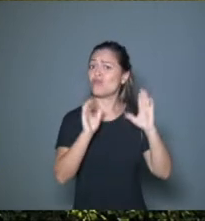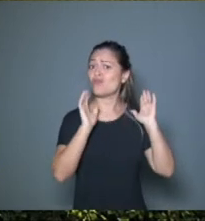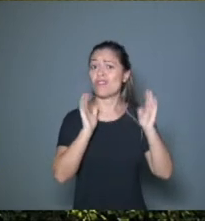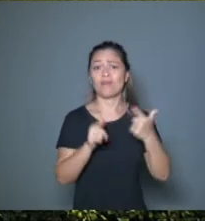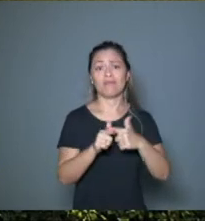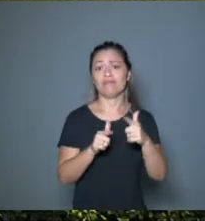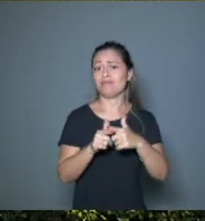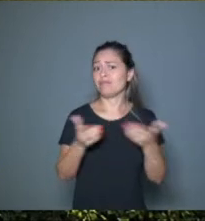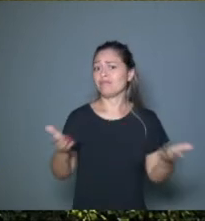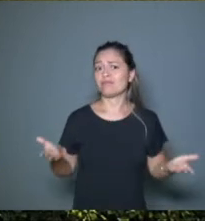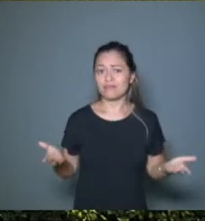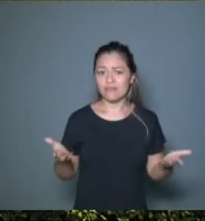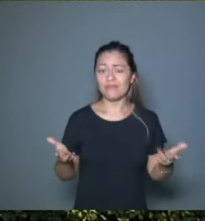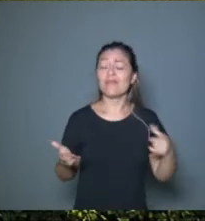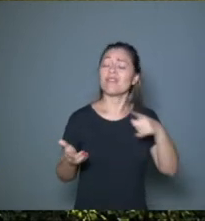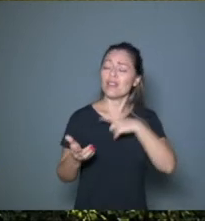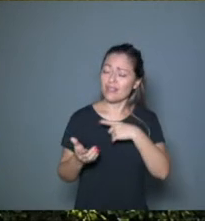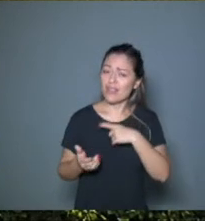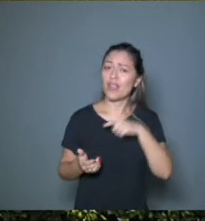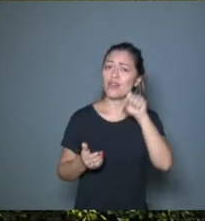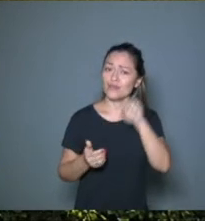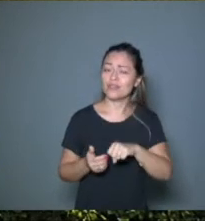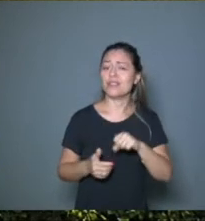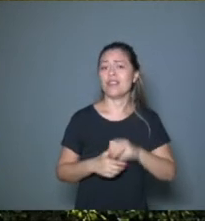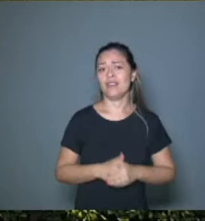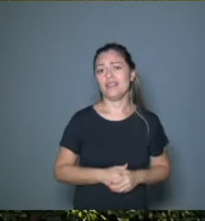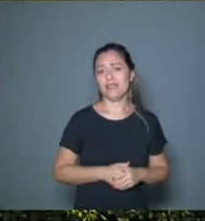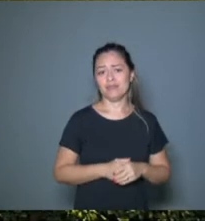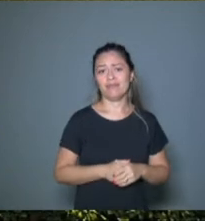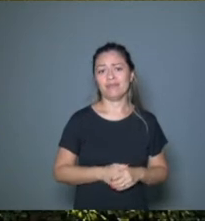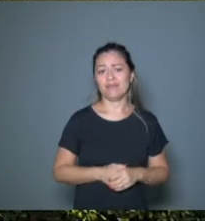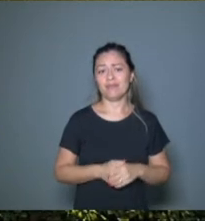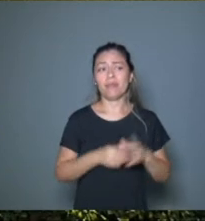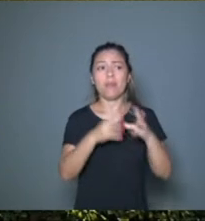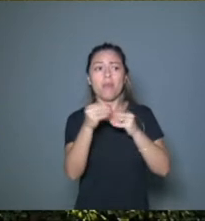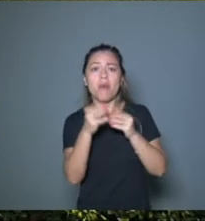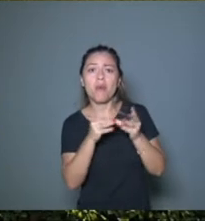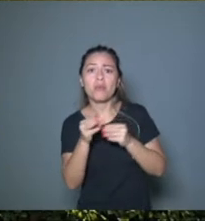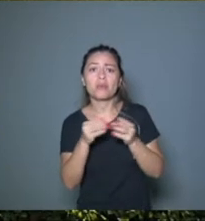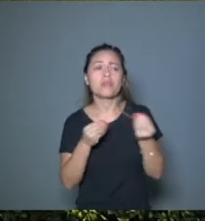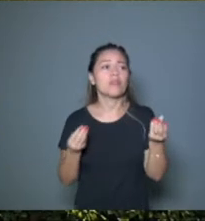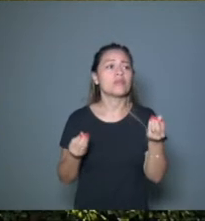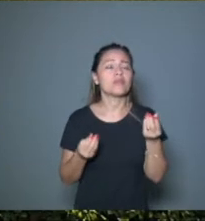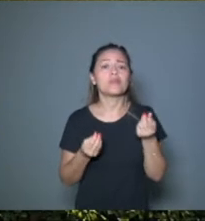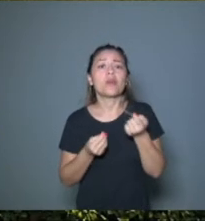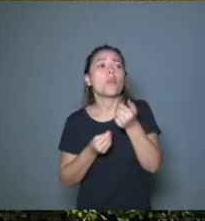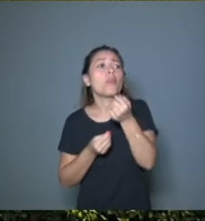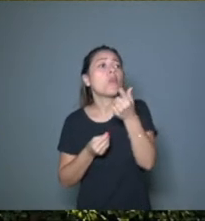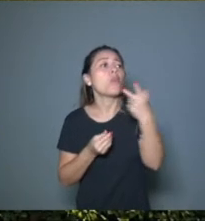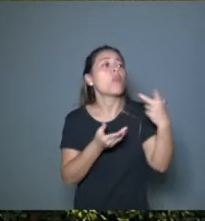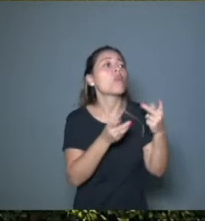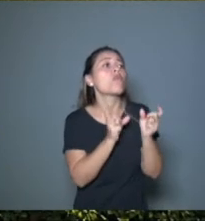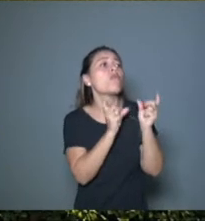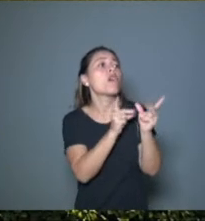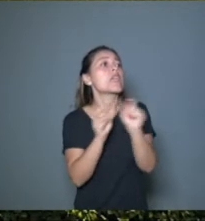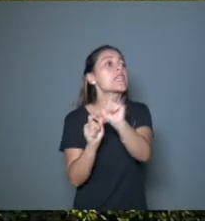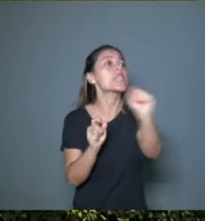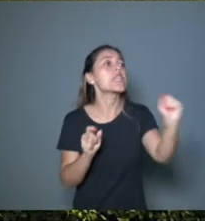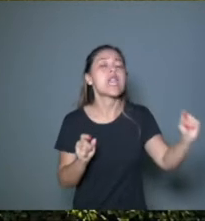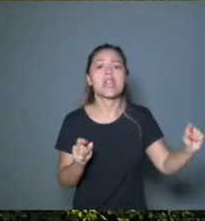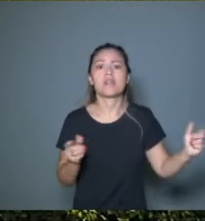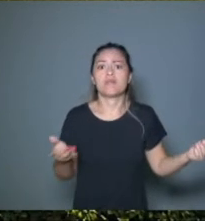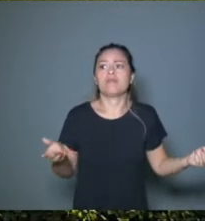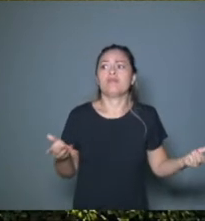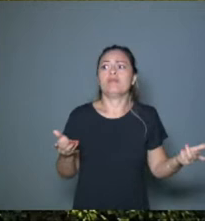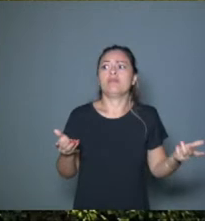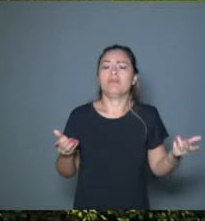supply was higher than demand. And in the other 4 years, we see that the supply was lower than demand, and then